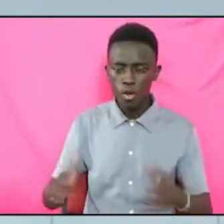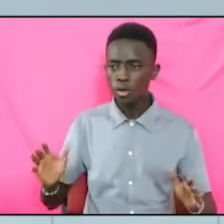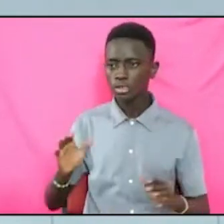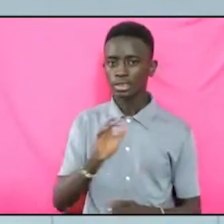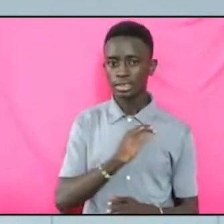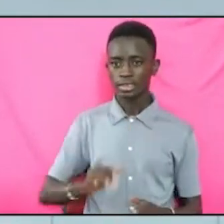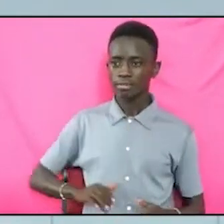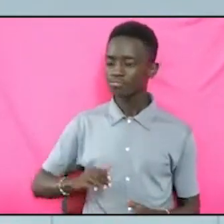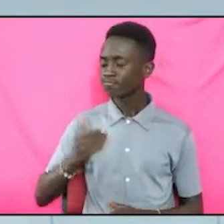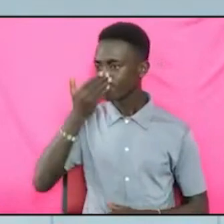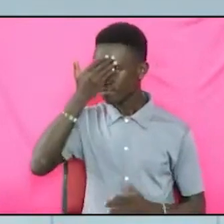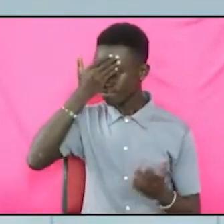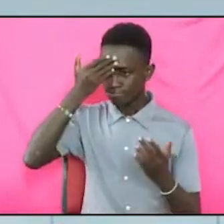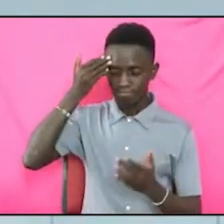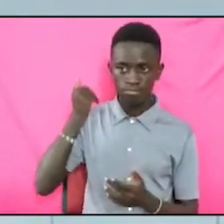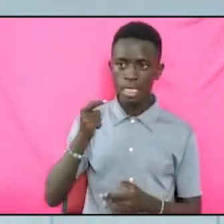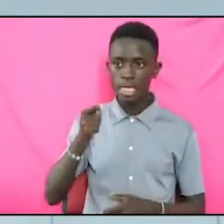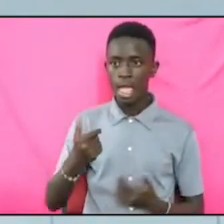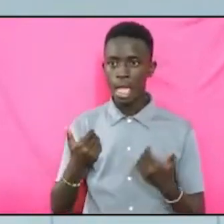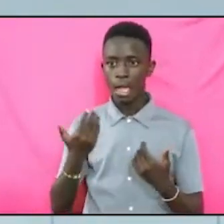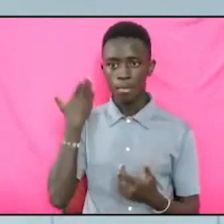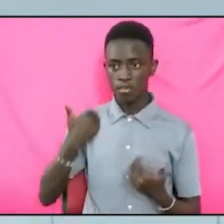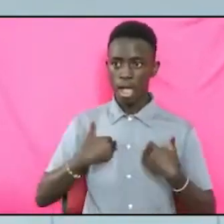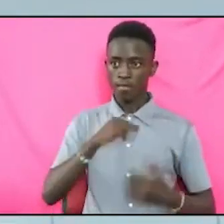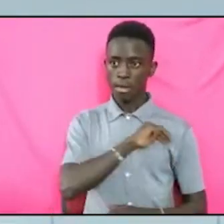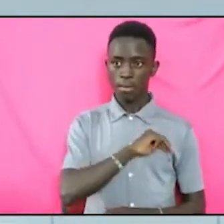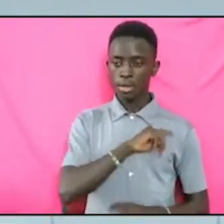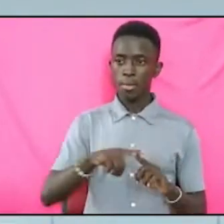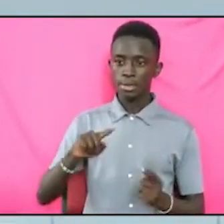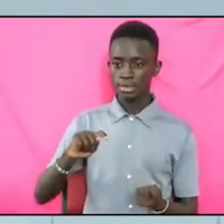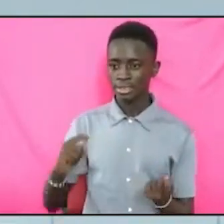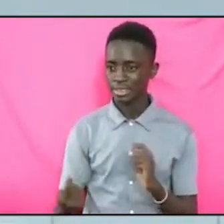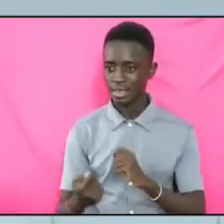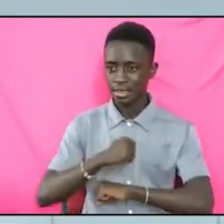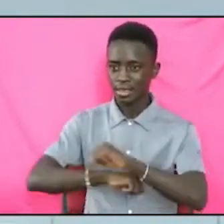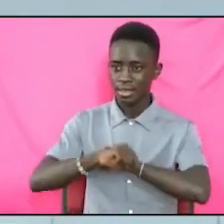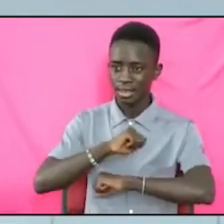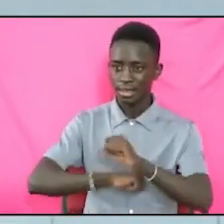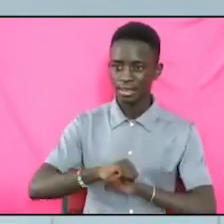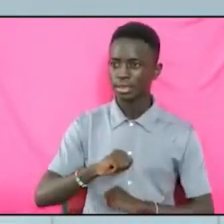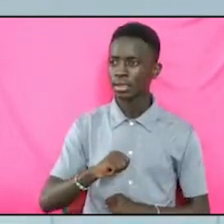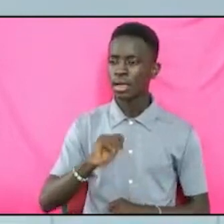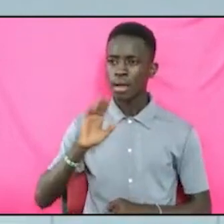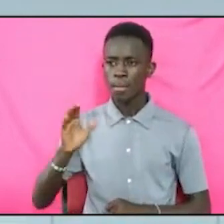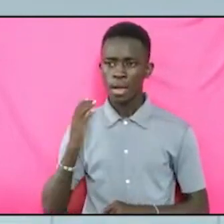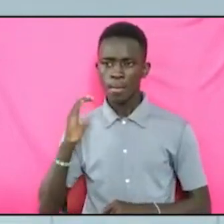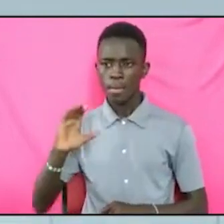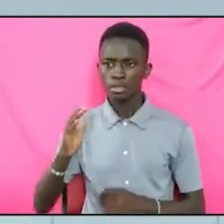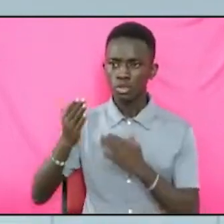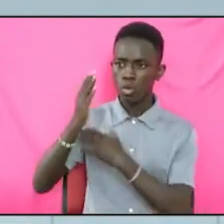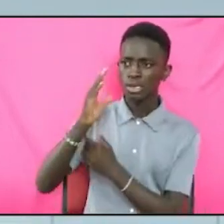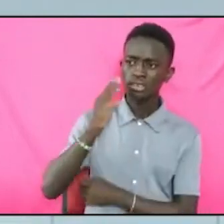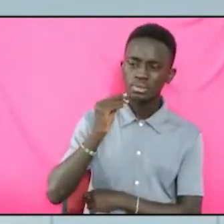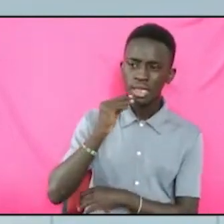justice and mercy for anybody called a Christian. He met the Lord in his Damascus Road experience, and it